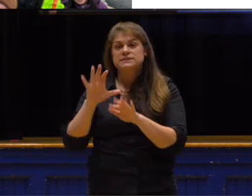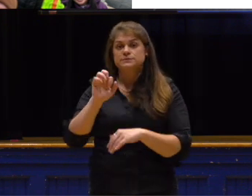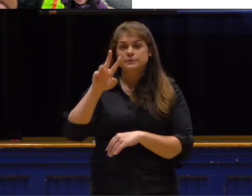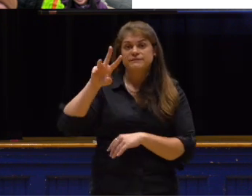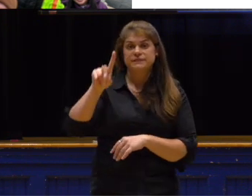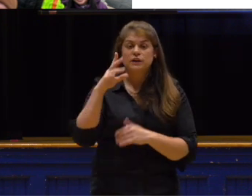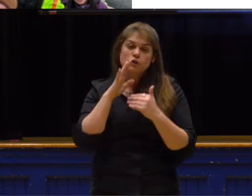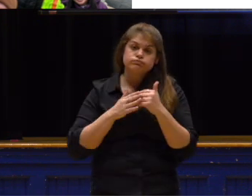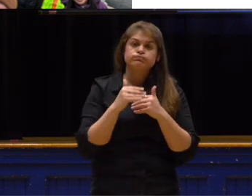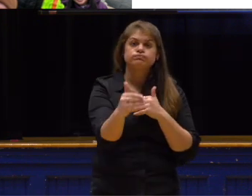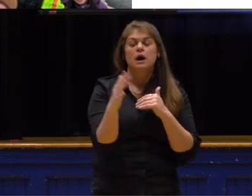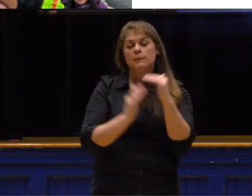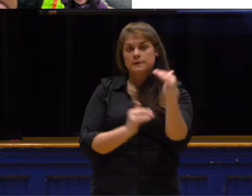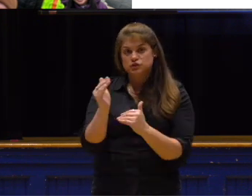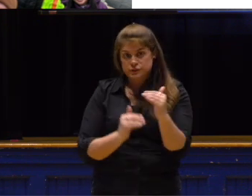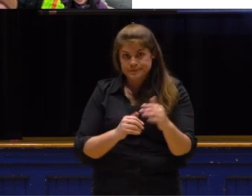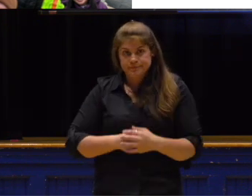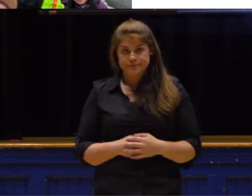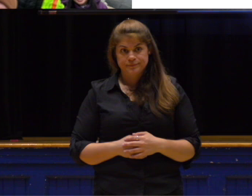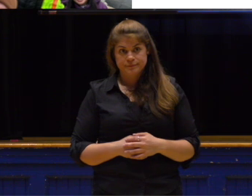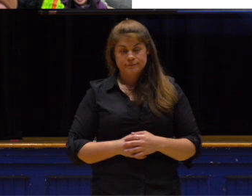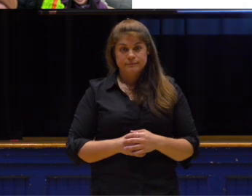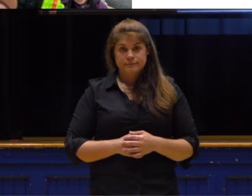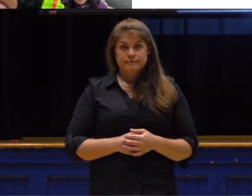the duration of construction.